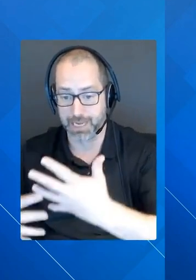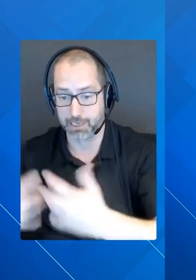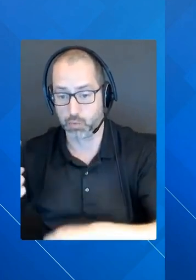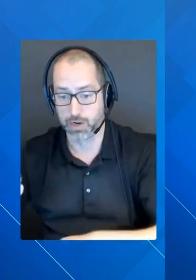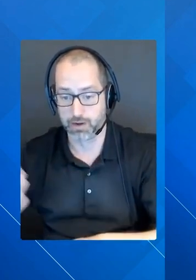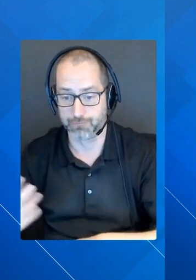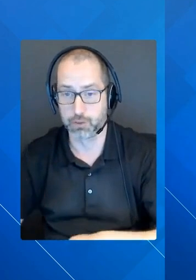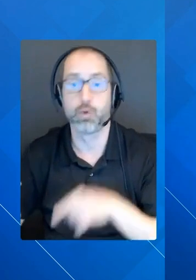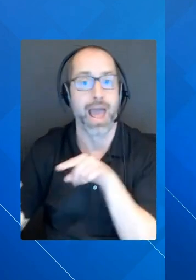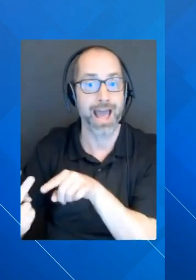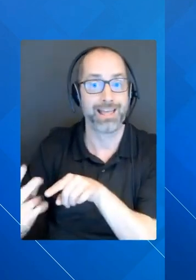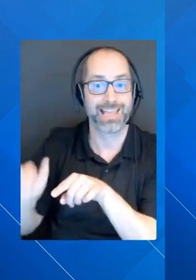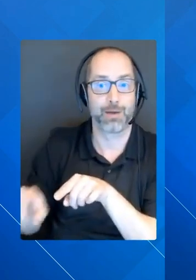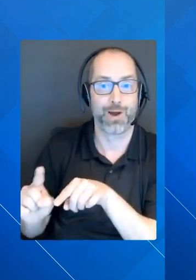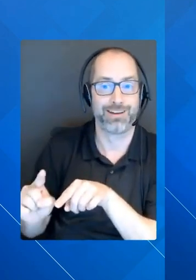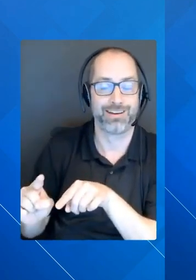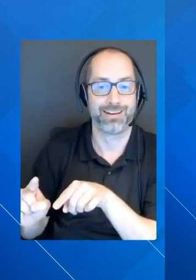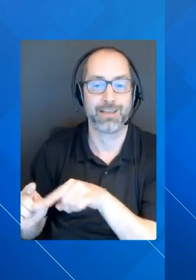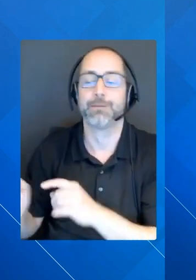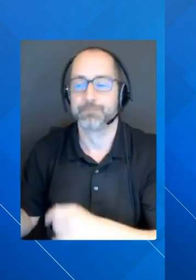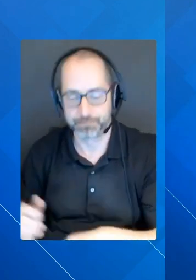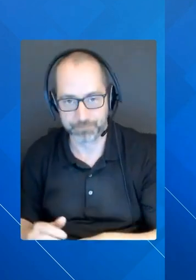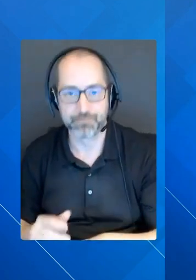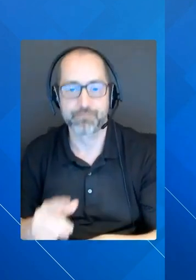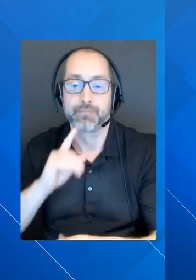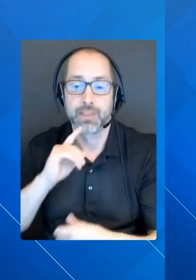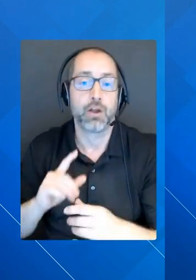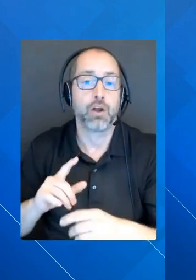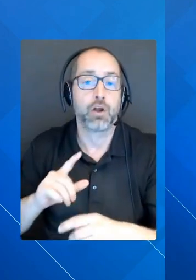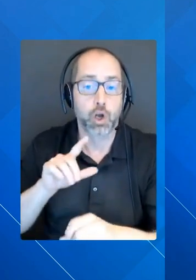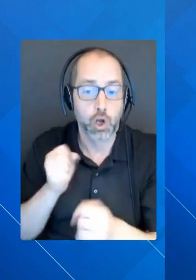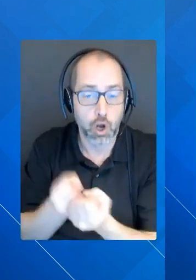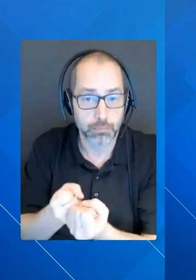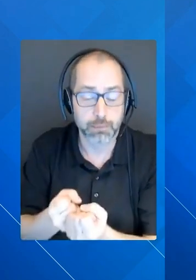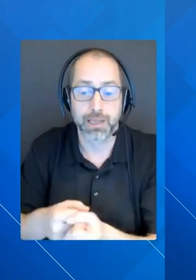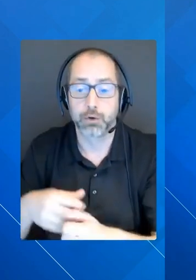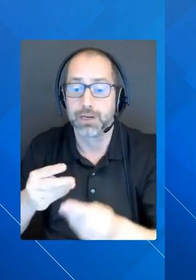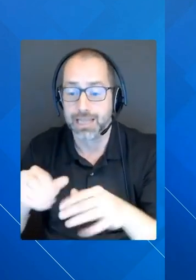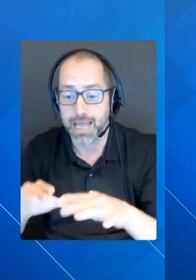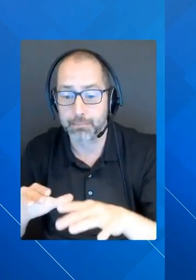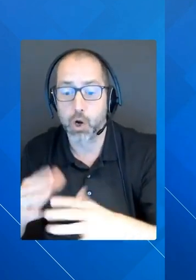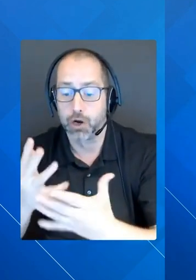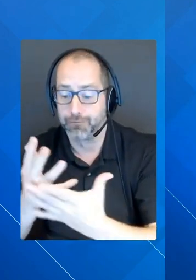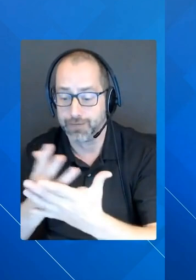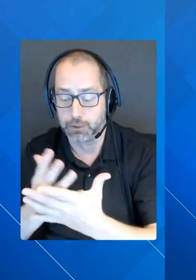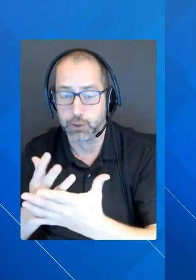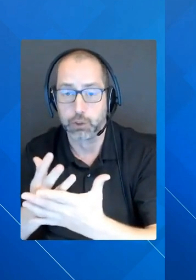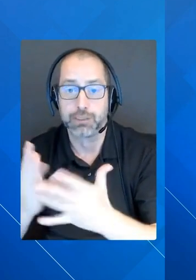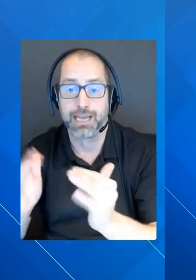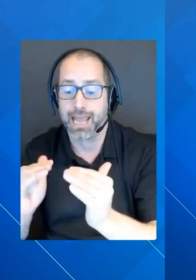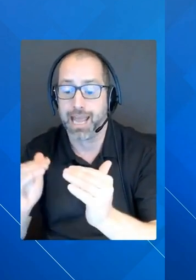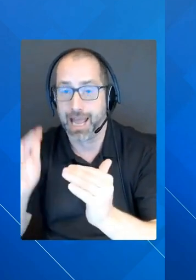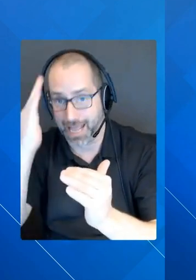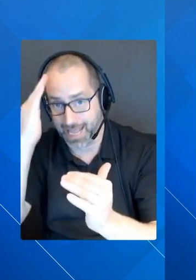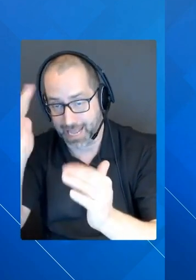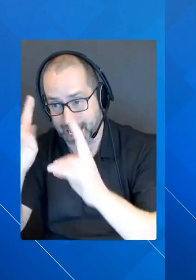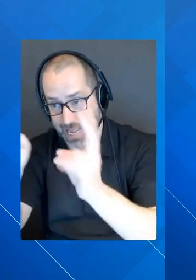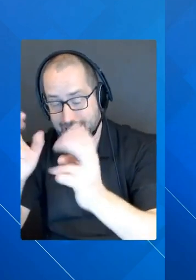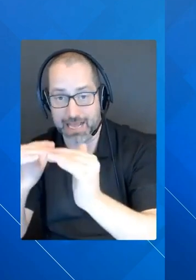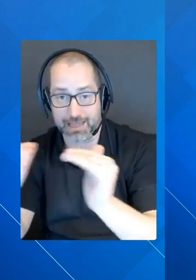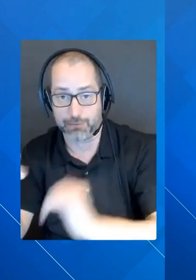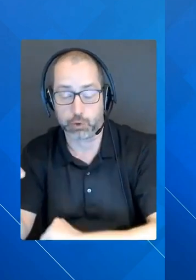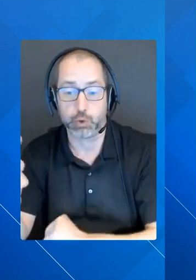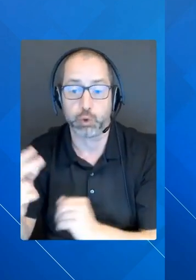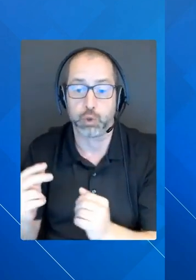is. Complementary landmark clickable filters heading level 2. Let's see what filters exist. View all